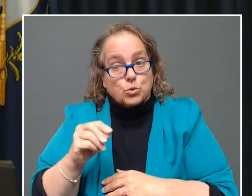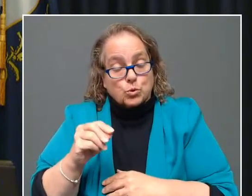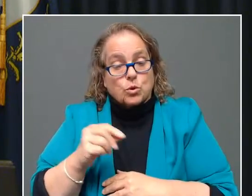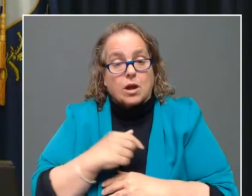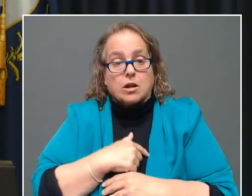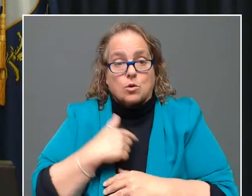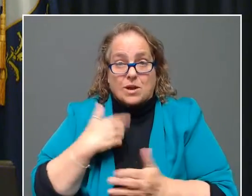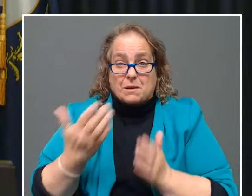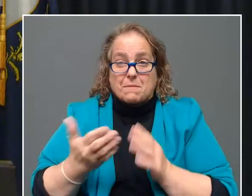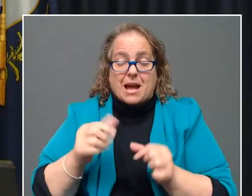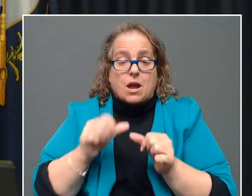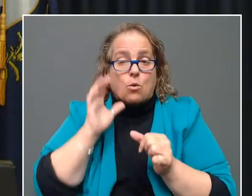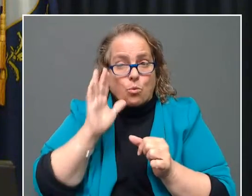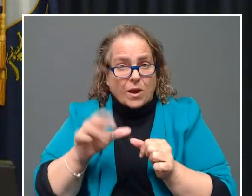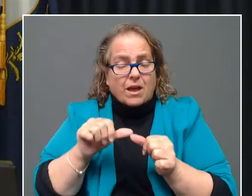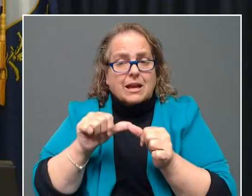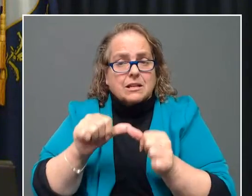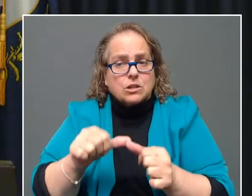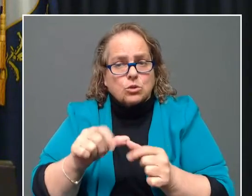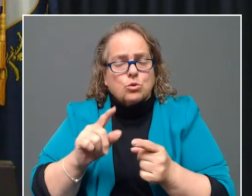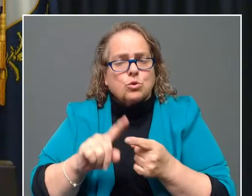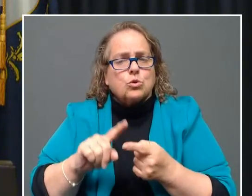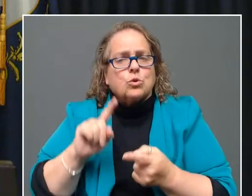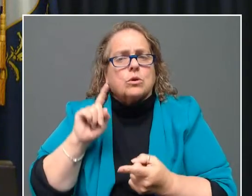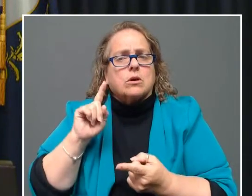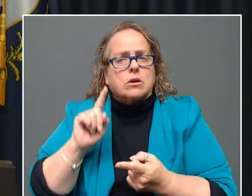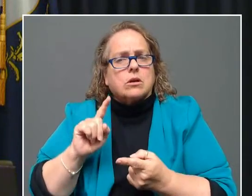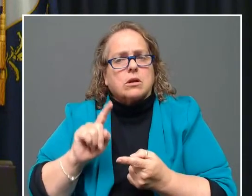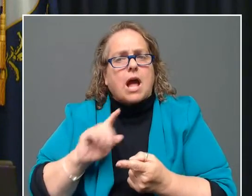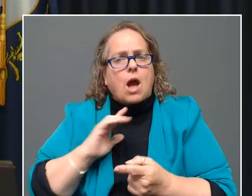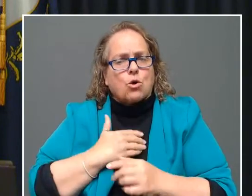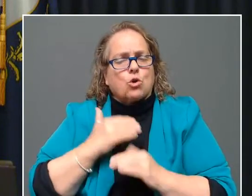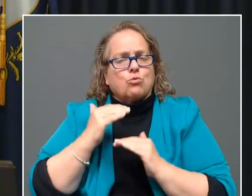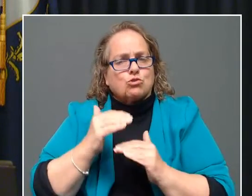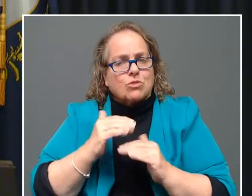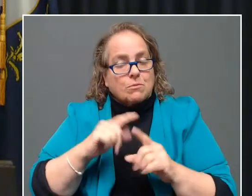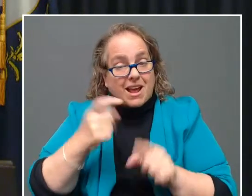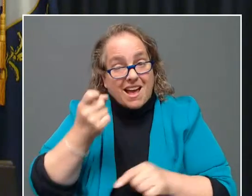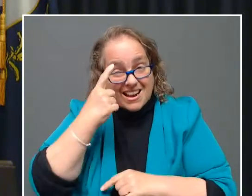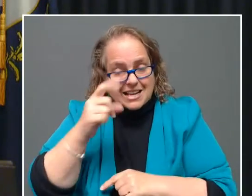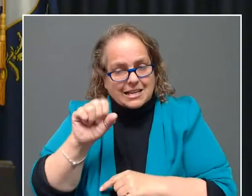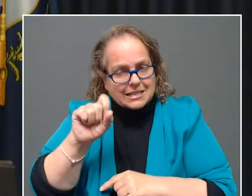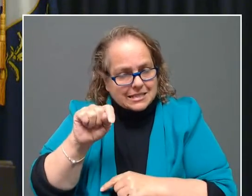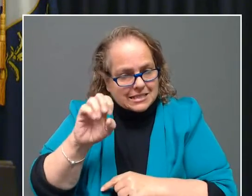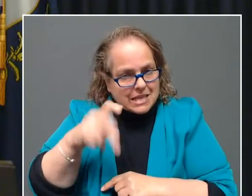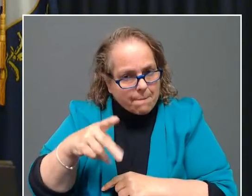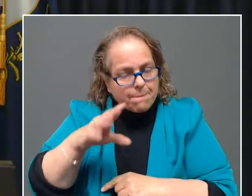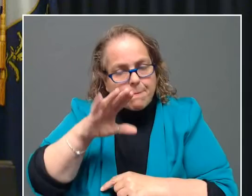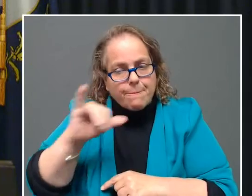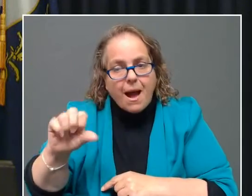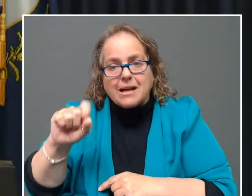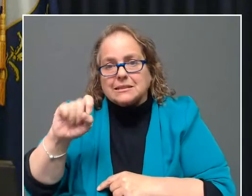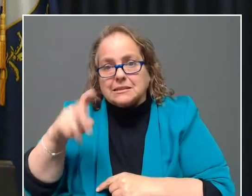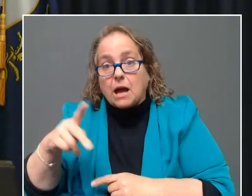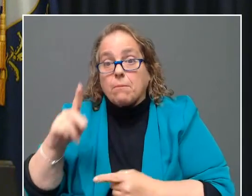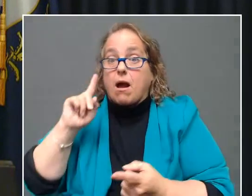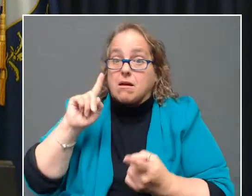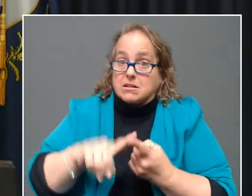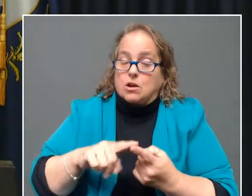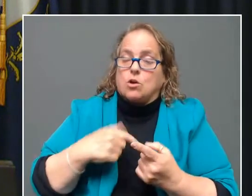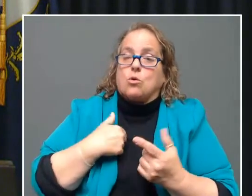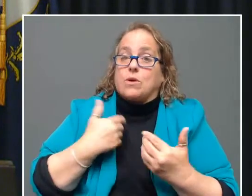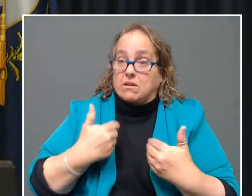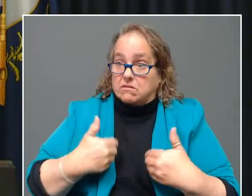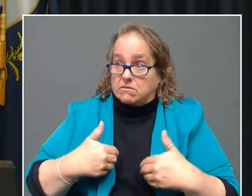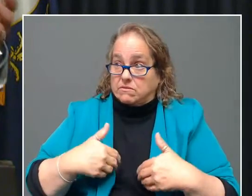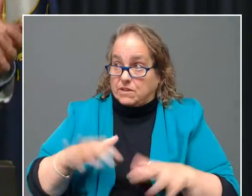gradually ease restrictions, that's the way we're going to do it, step by step, until we get to the finish line of getting enough